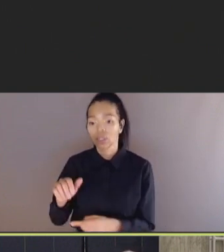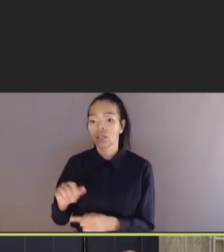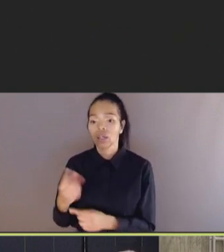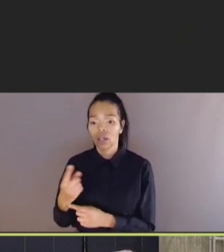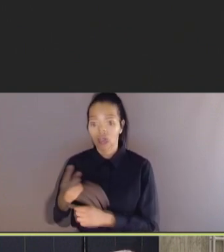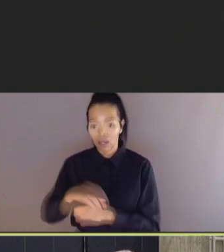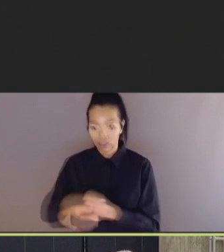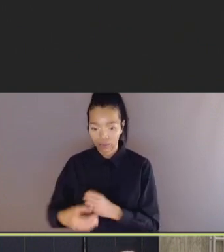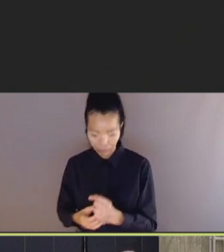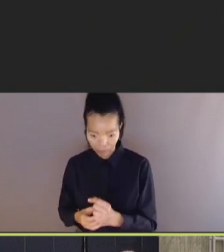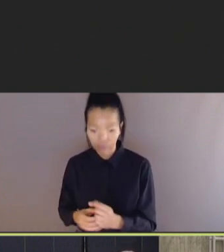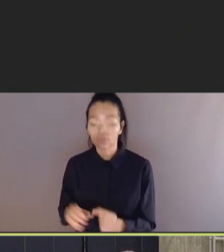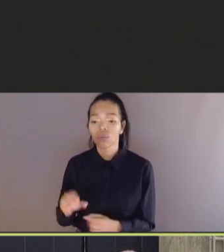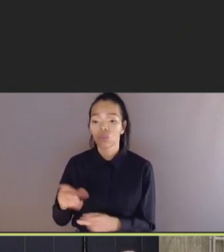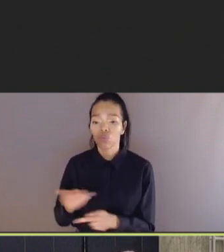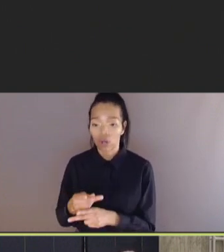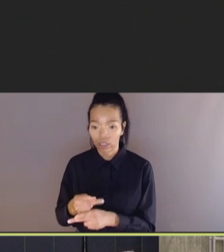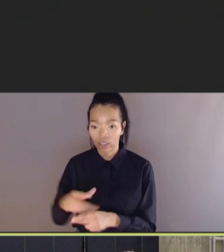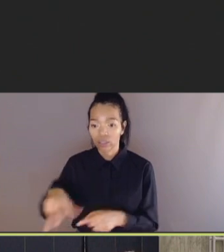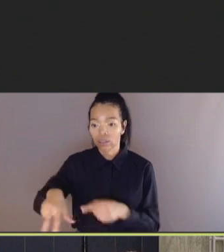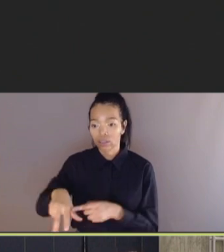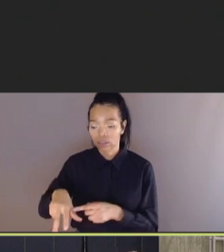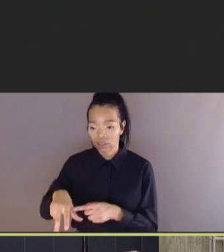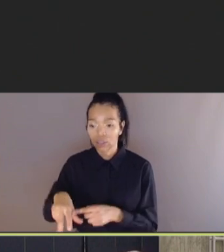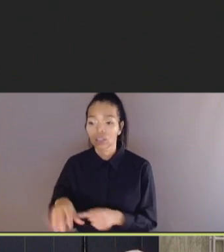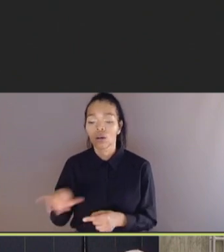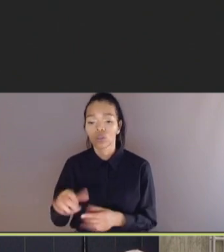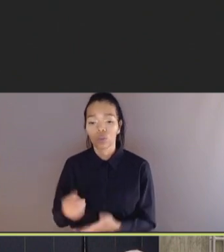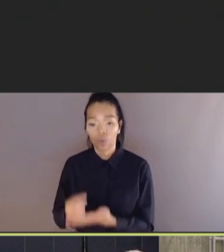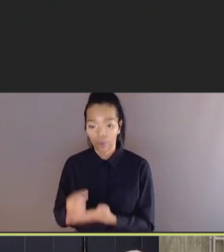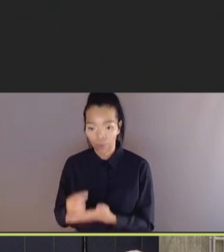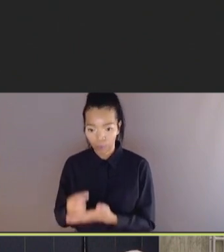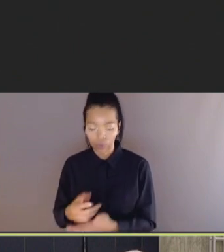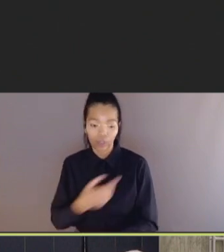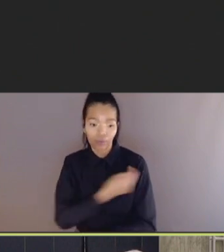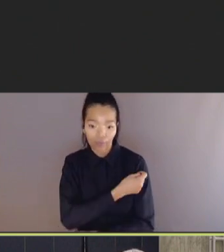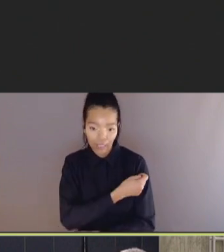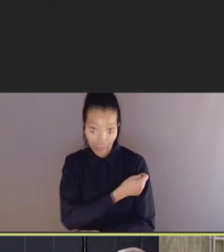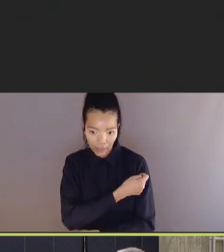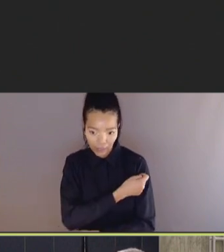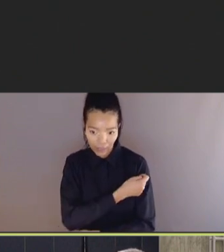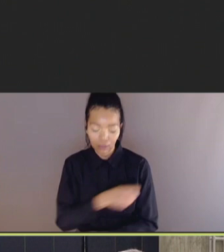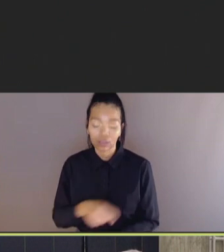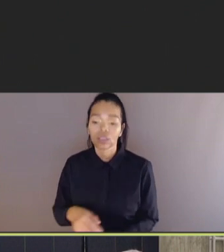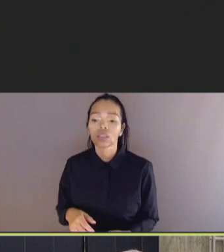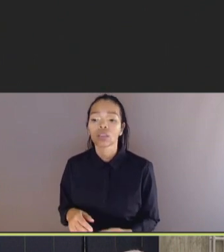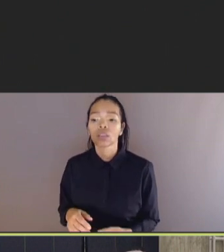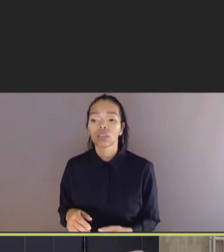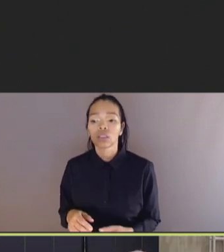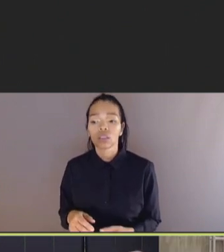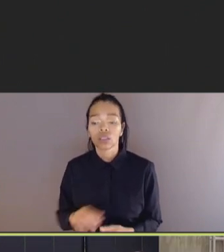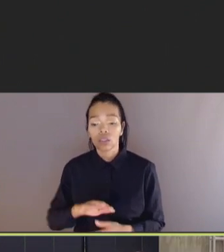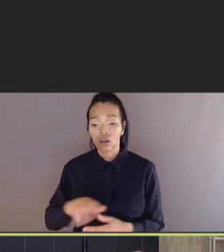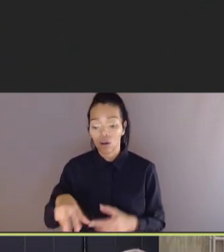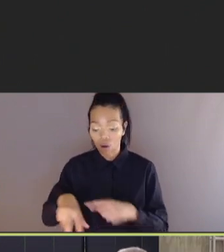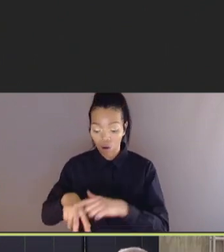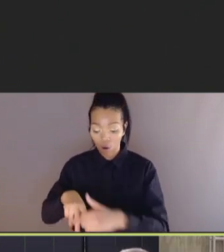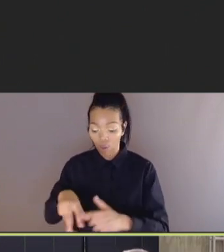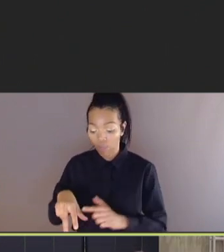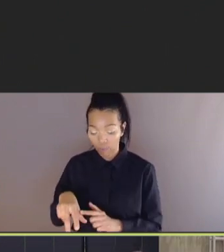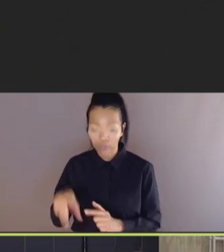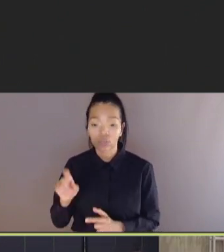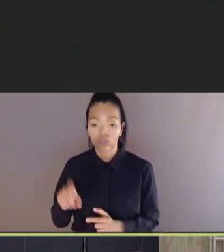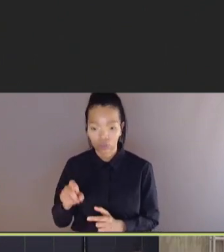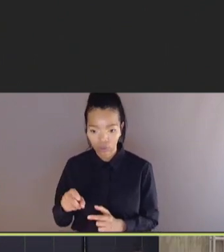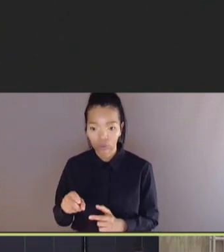potentially therapeutic vaccines. And I think all of those need to be, at least